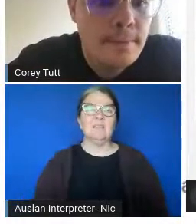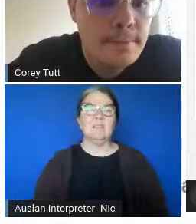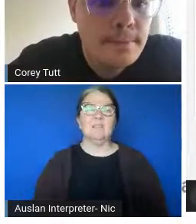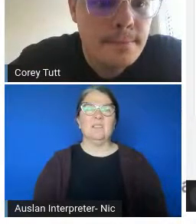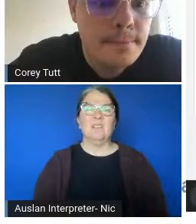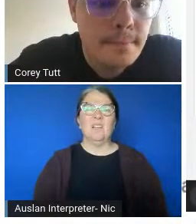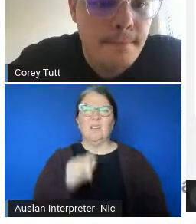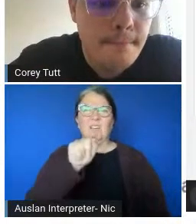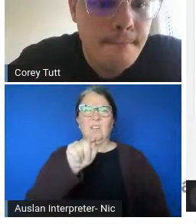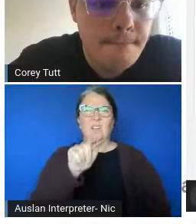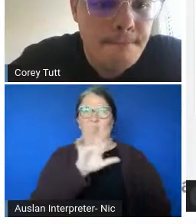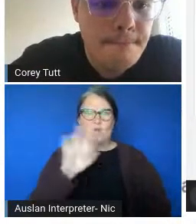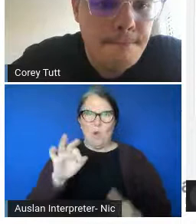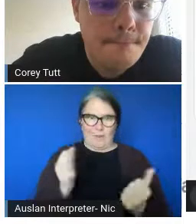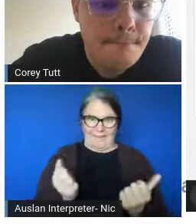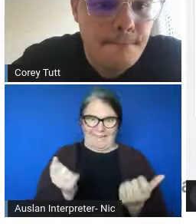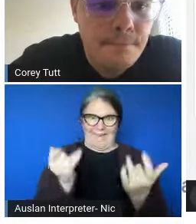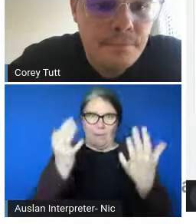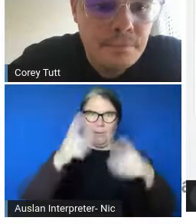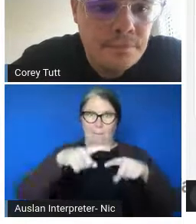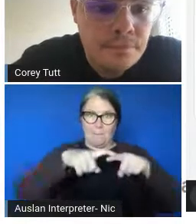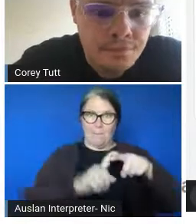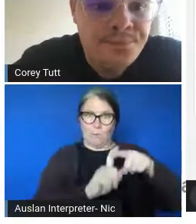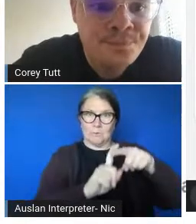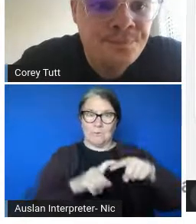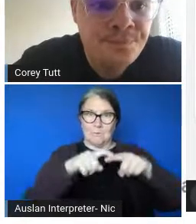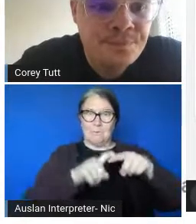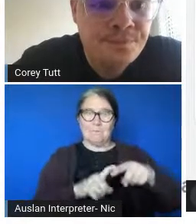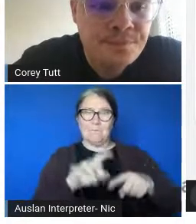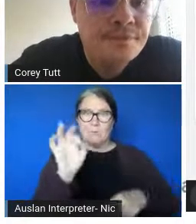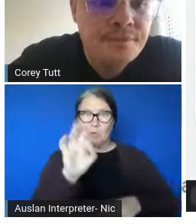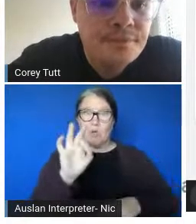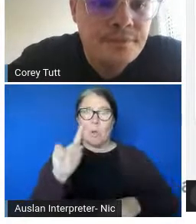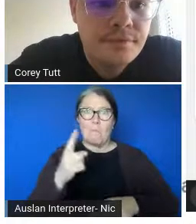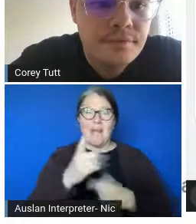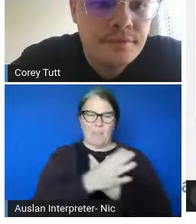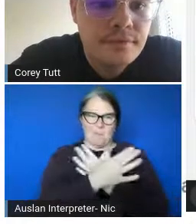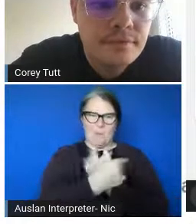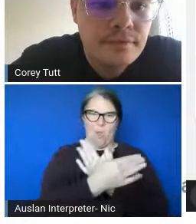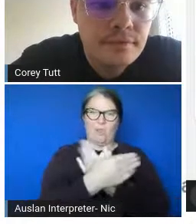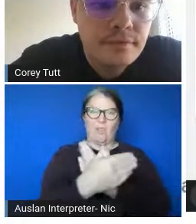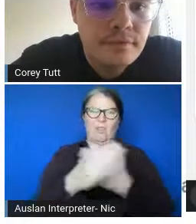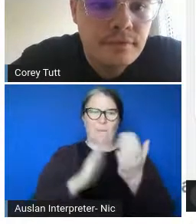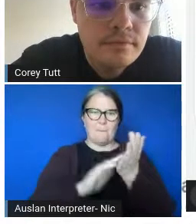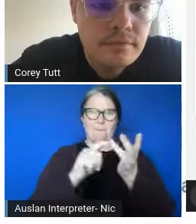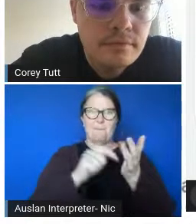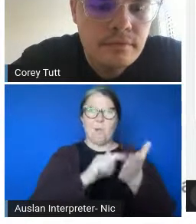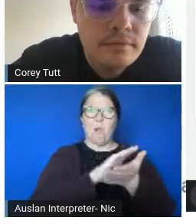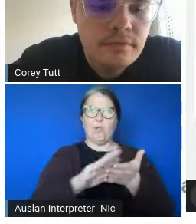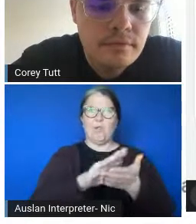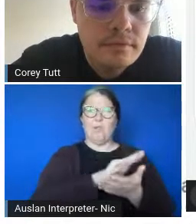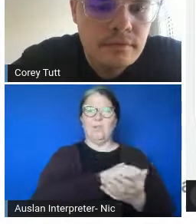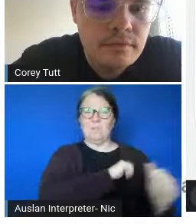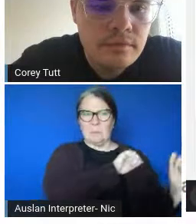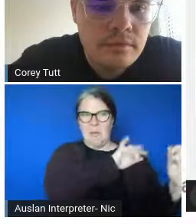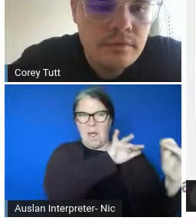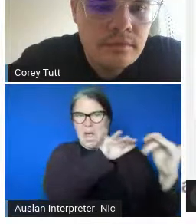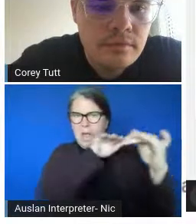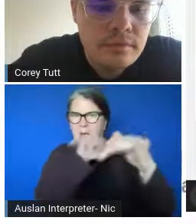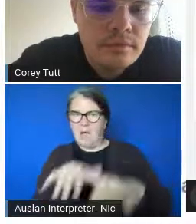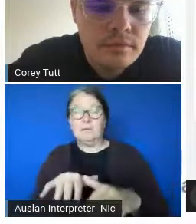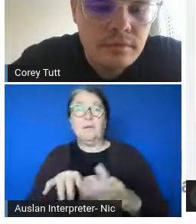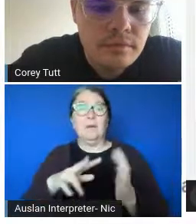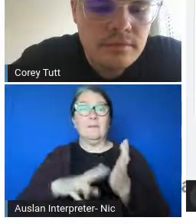that which the possums eat in the millions when the moths arrive in Victoria. And the moths actually